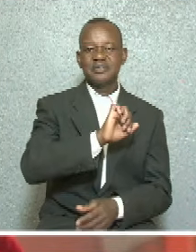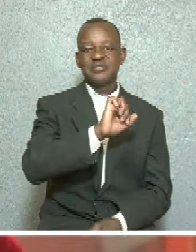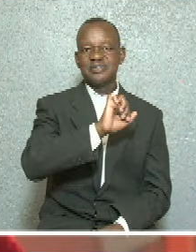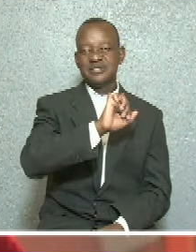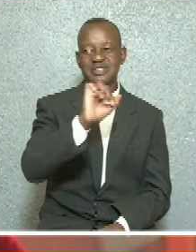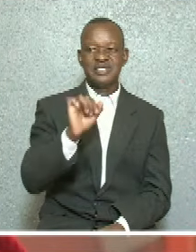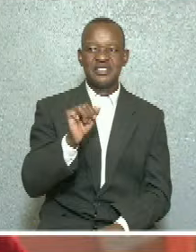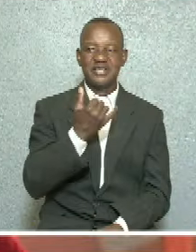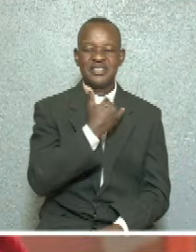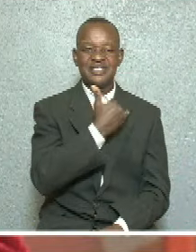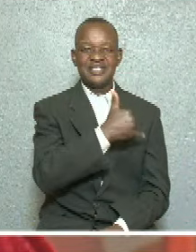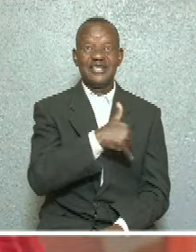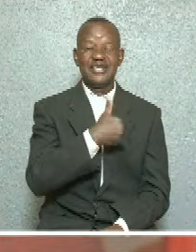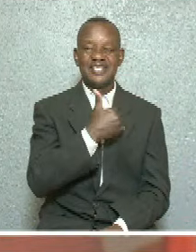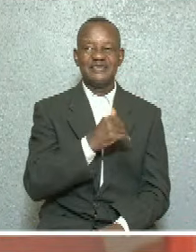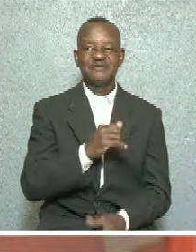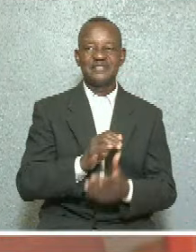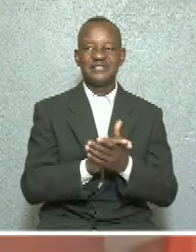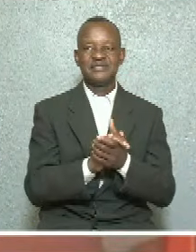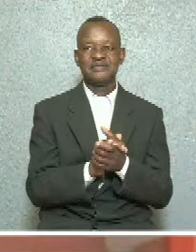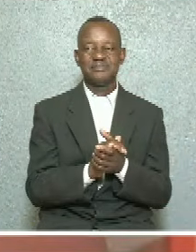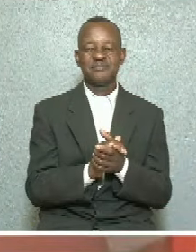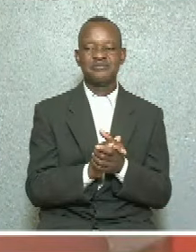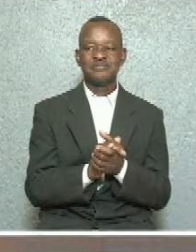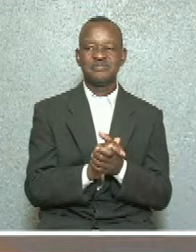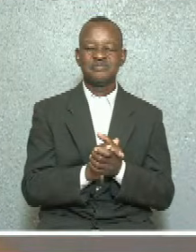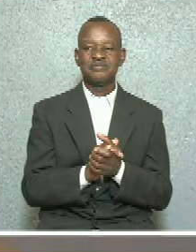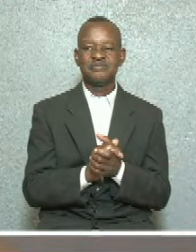share that with us.